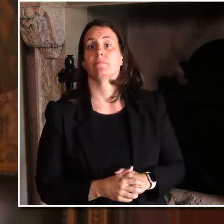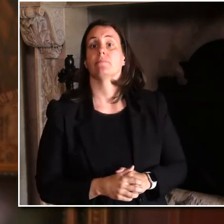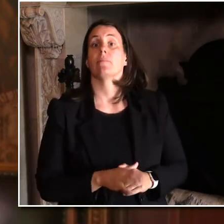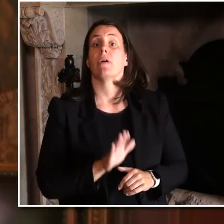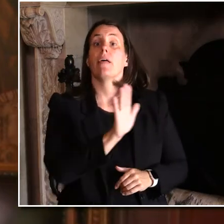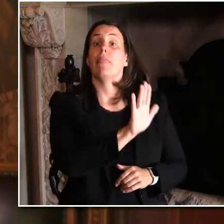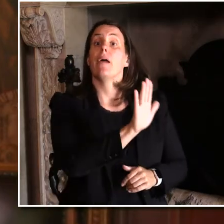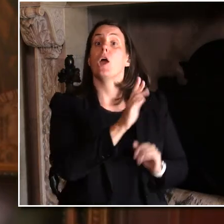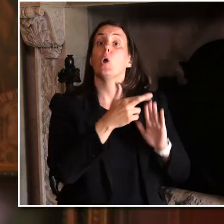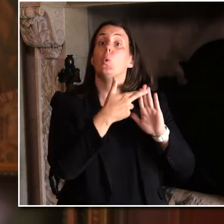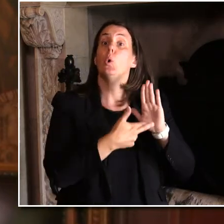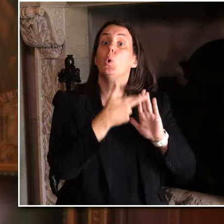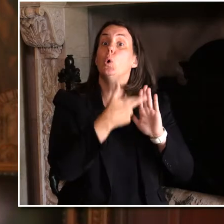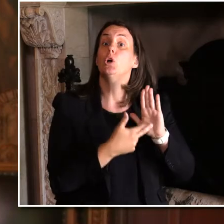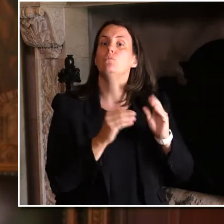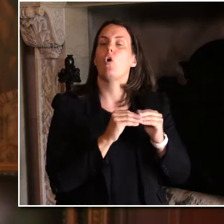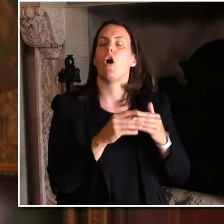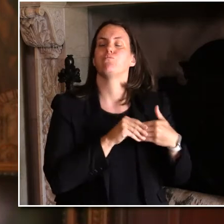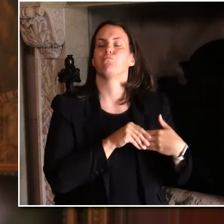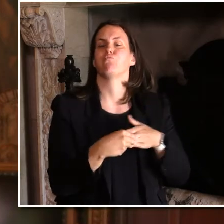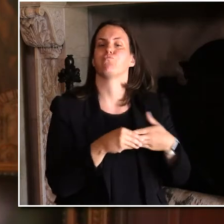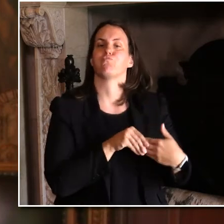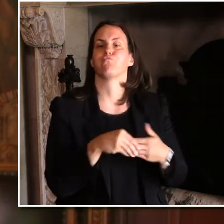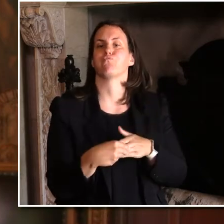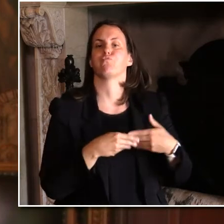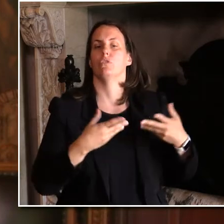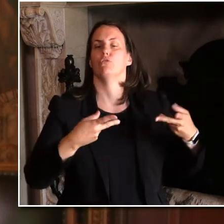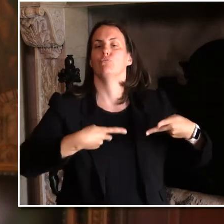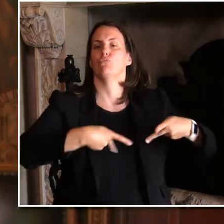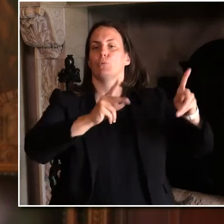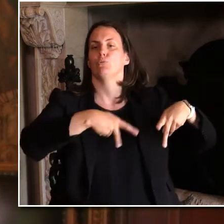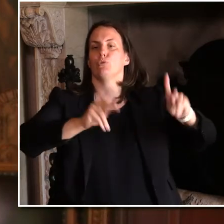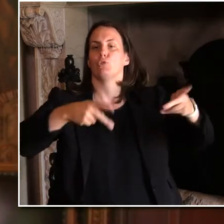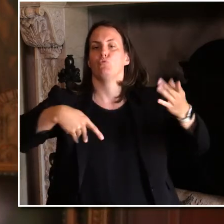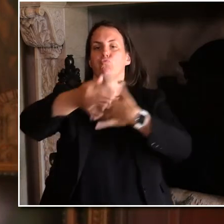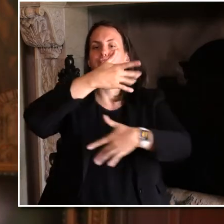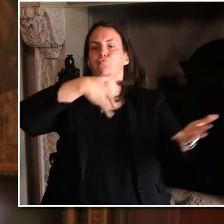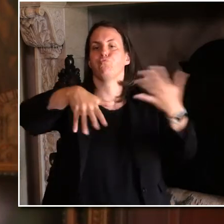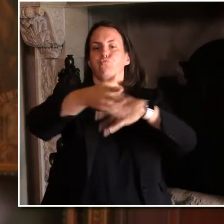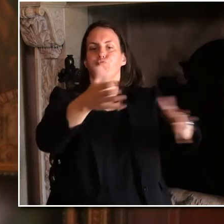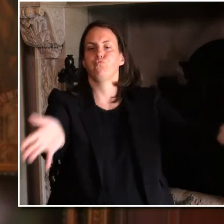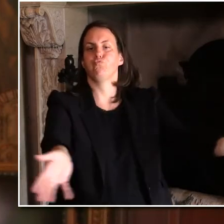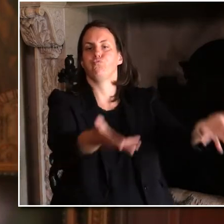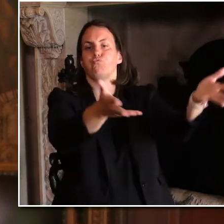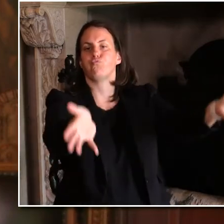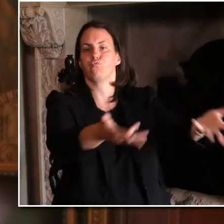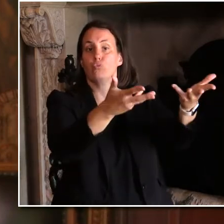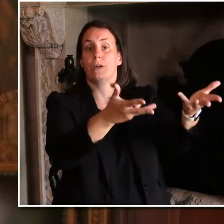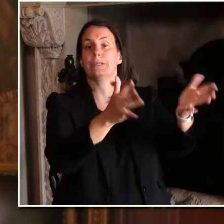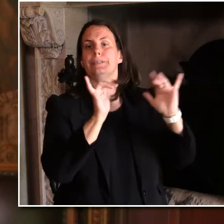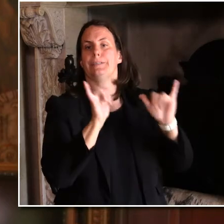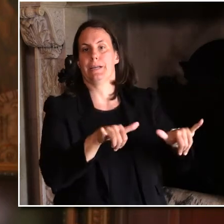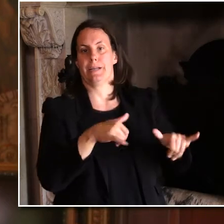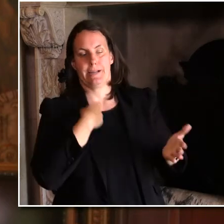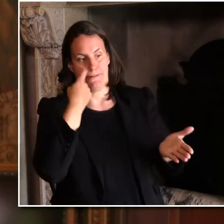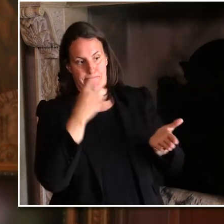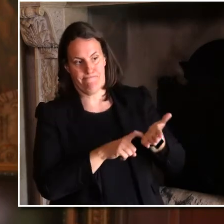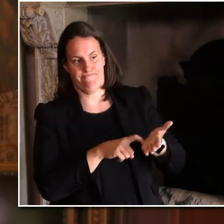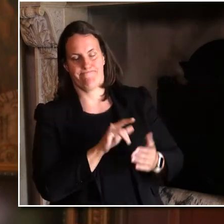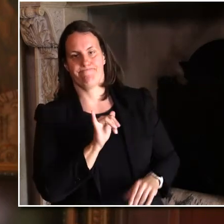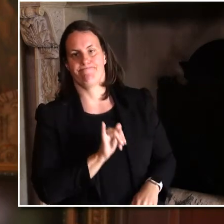know. Whether that predicts or is a preview of what we experience in Wisconsin, I think remains to be